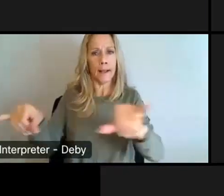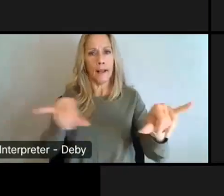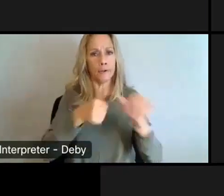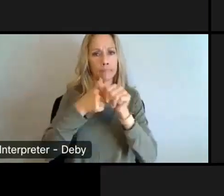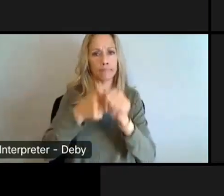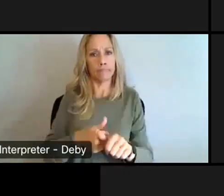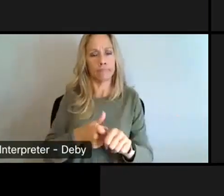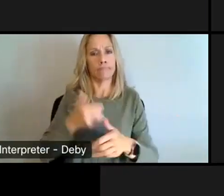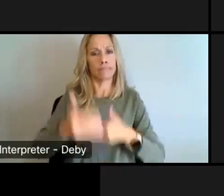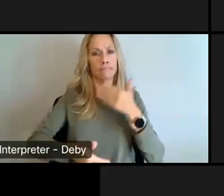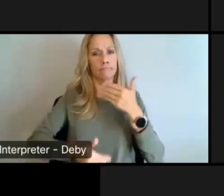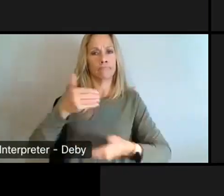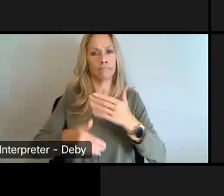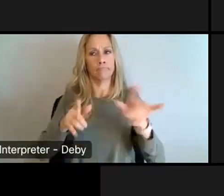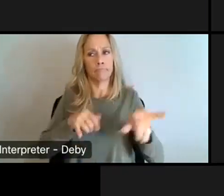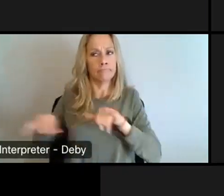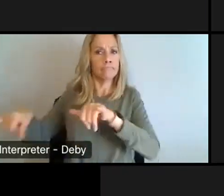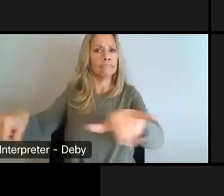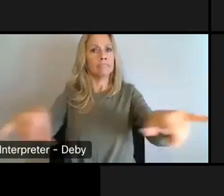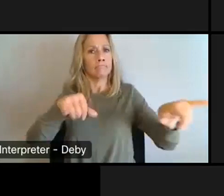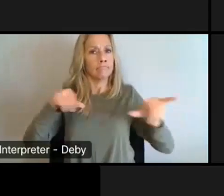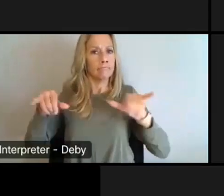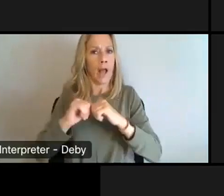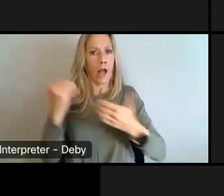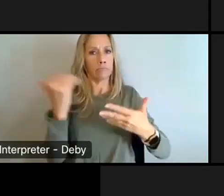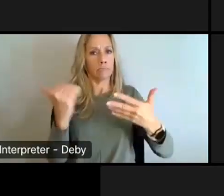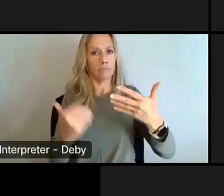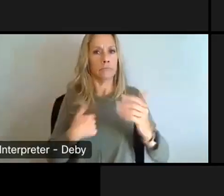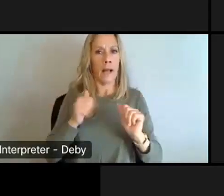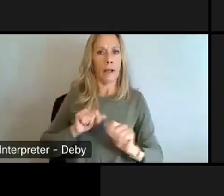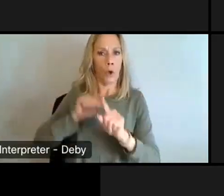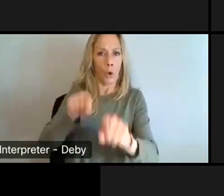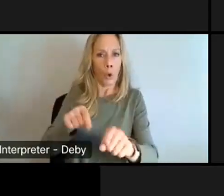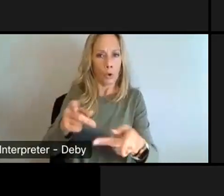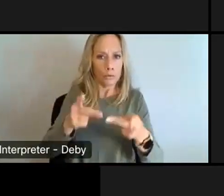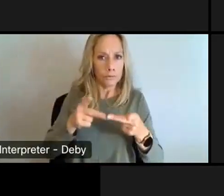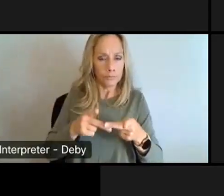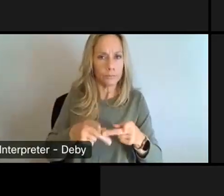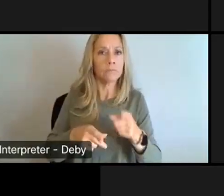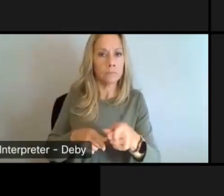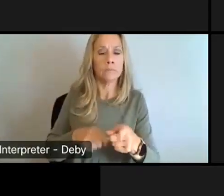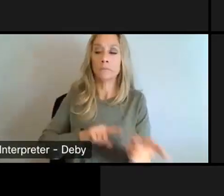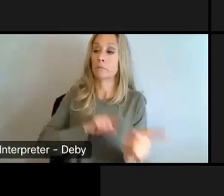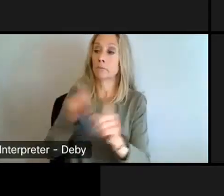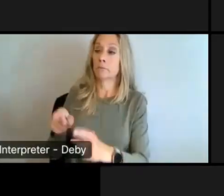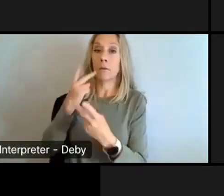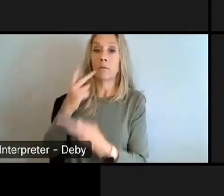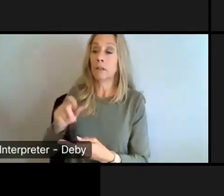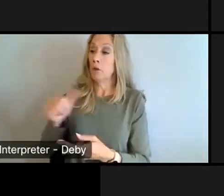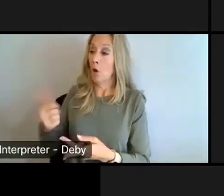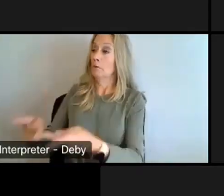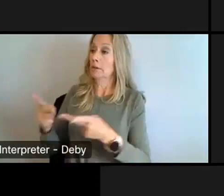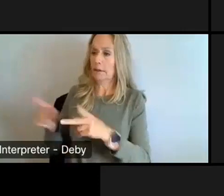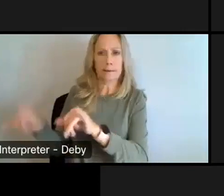and across the board standards where I can go to this facility and it's one way, and when I go to another facility, it's the exact same